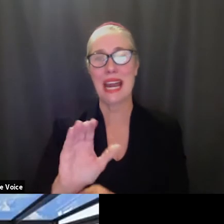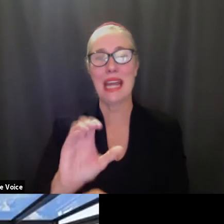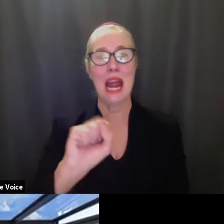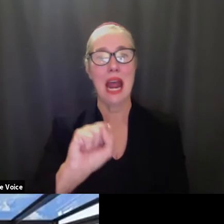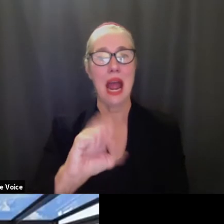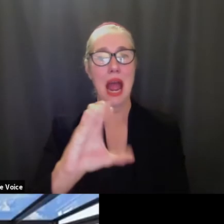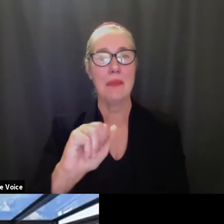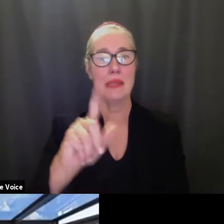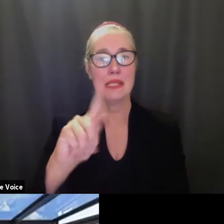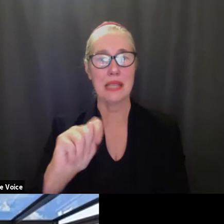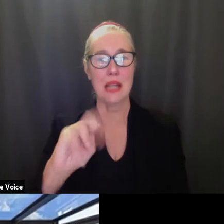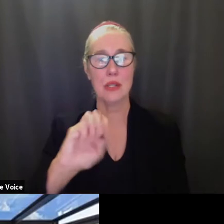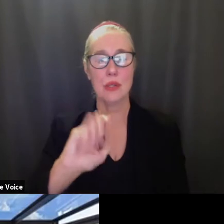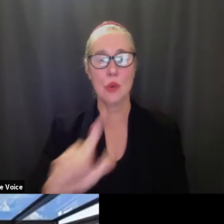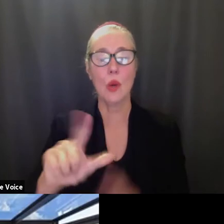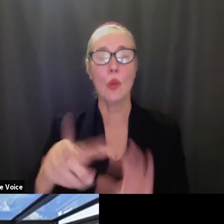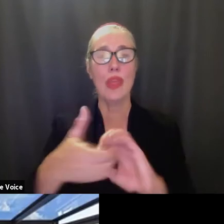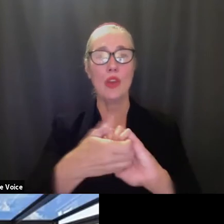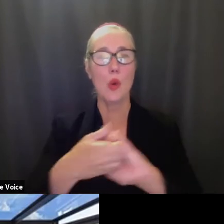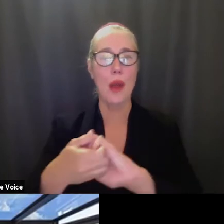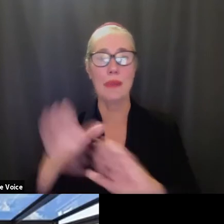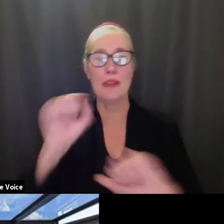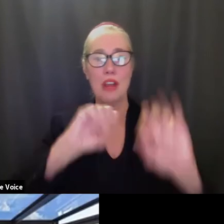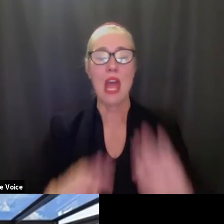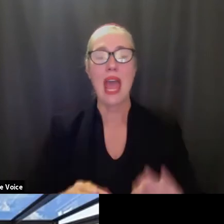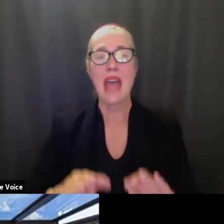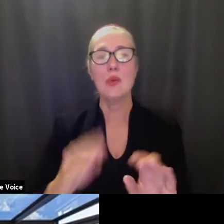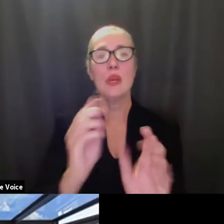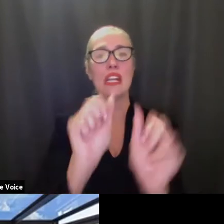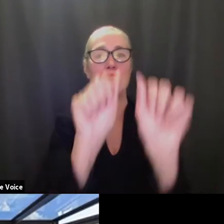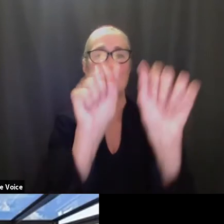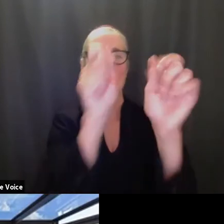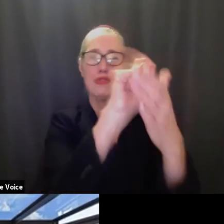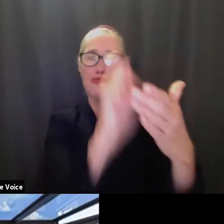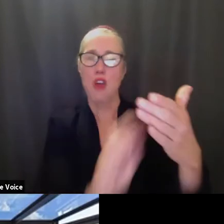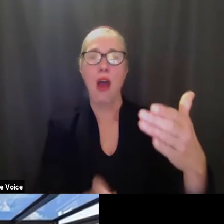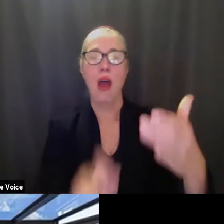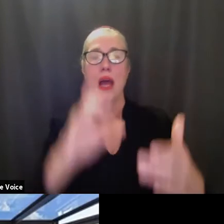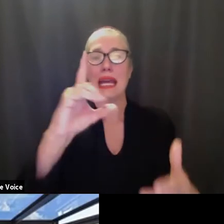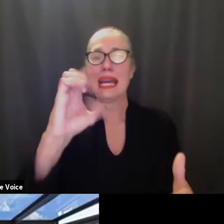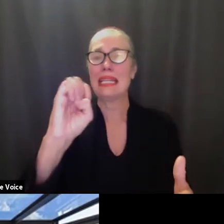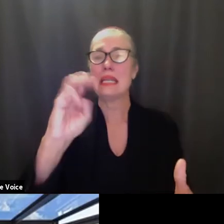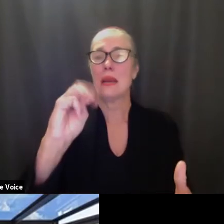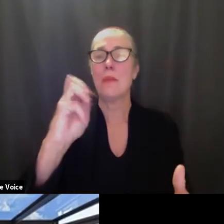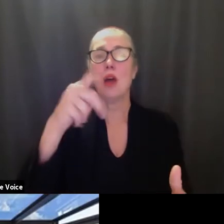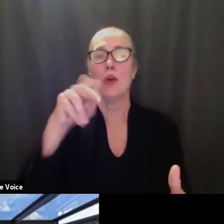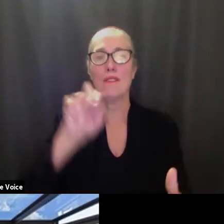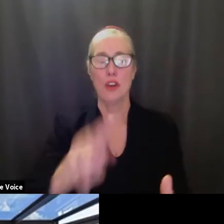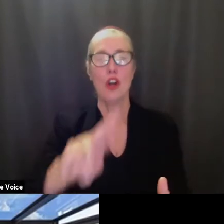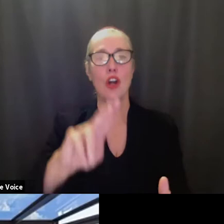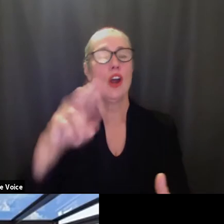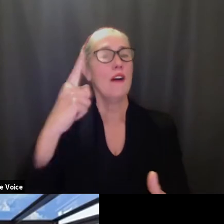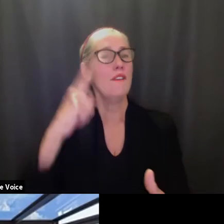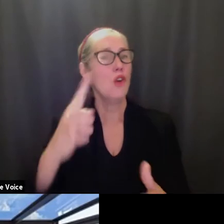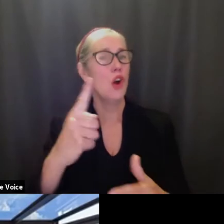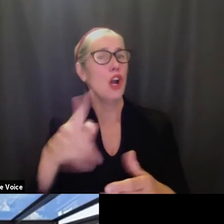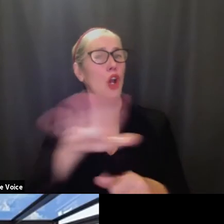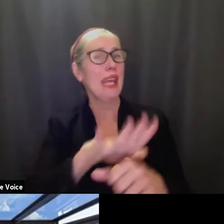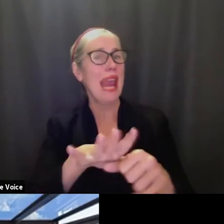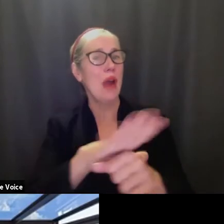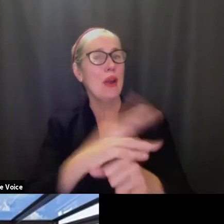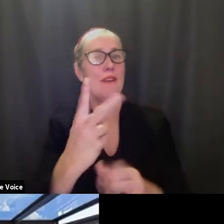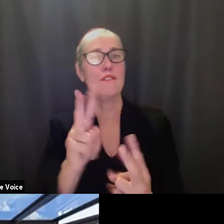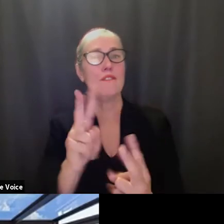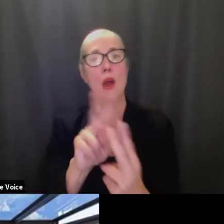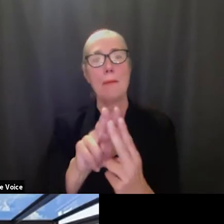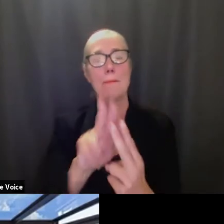cooperative strategies and we are the demographer for looking at some new scenarios for a buy trustee voting area system at